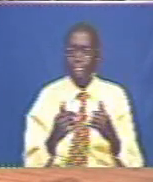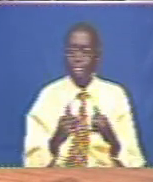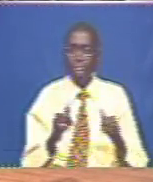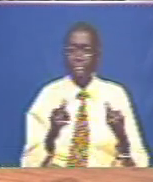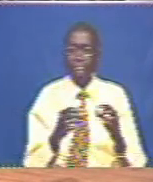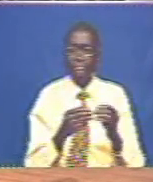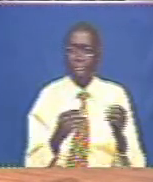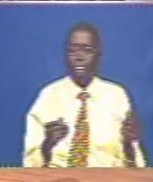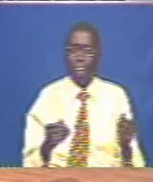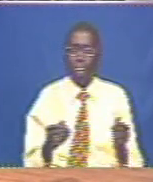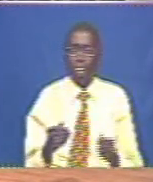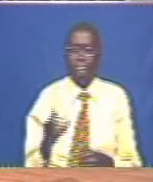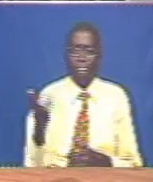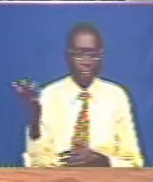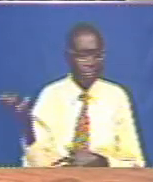with. Exactly.